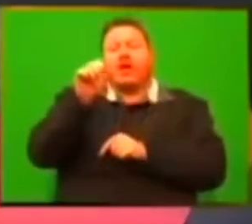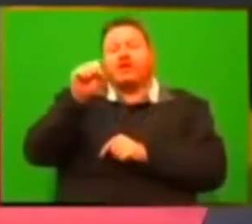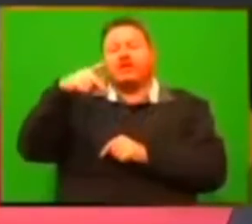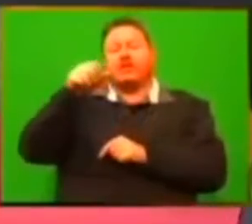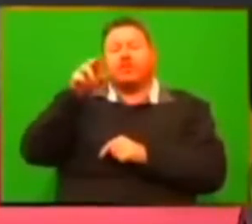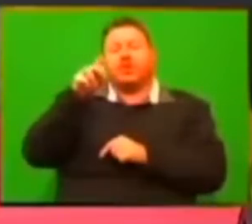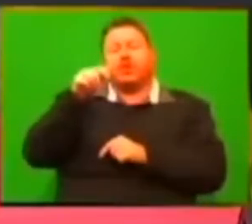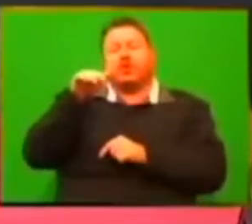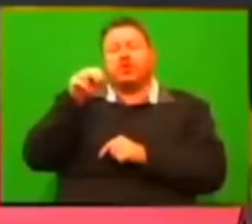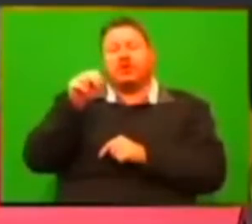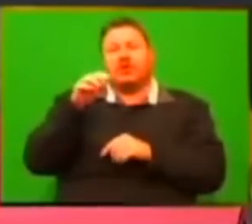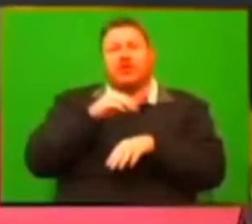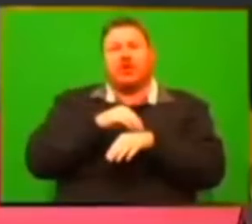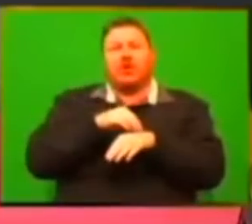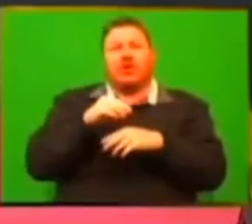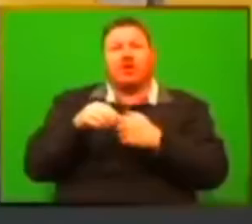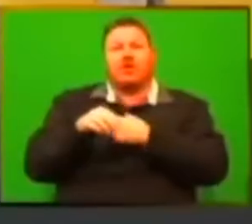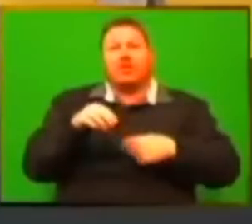the President.